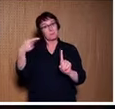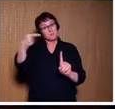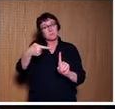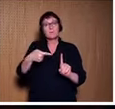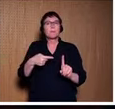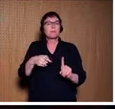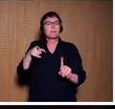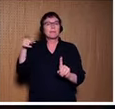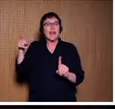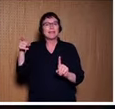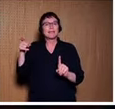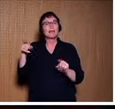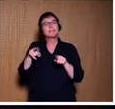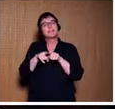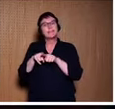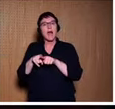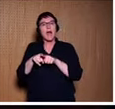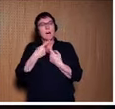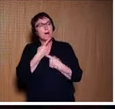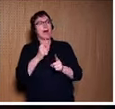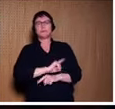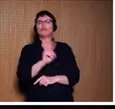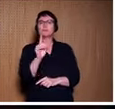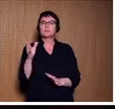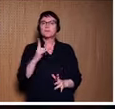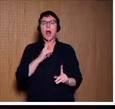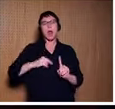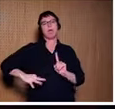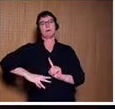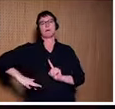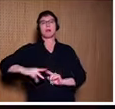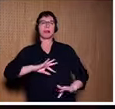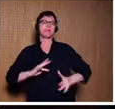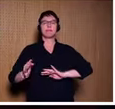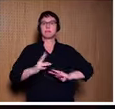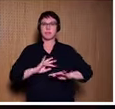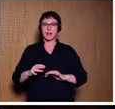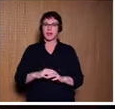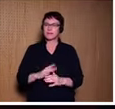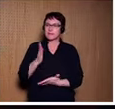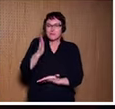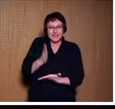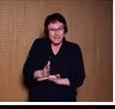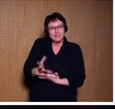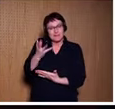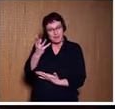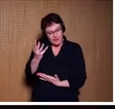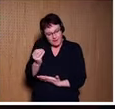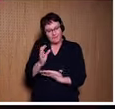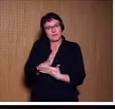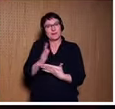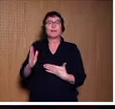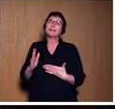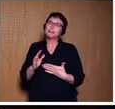The deeper purpose is to mobilize conservative voters and activate conservative and right-wing constituencies.